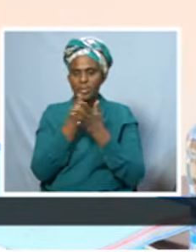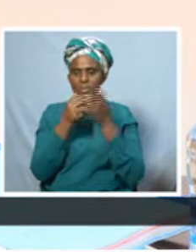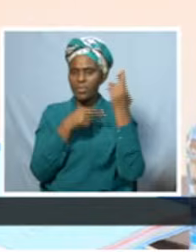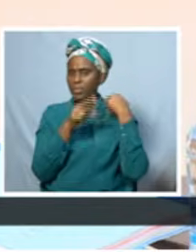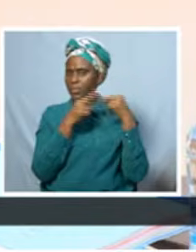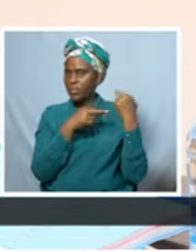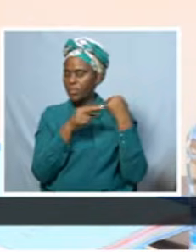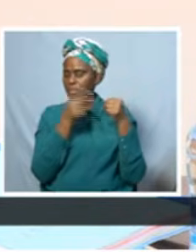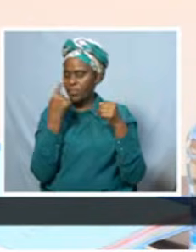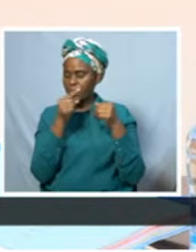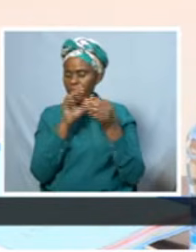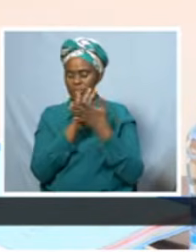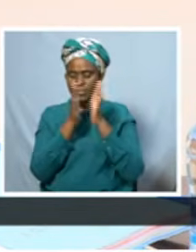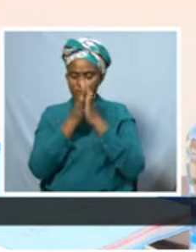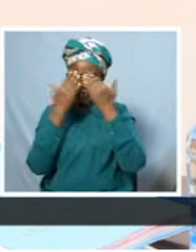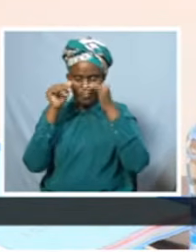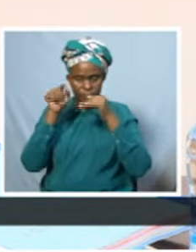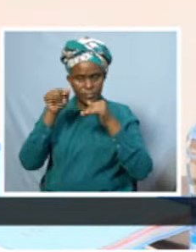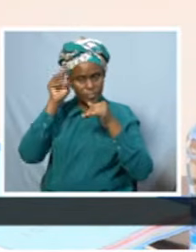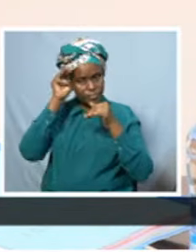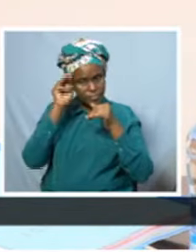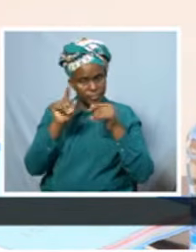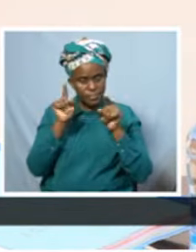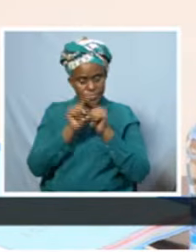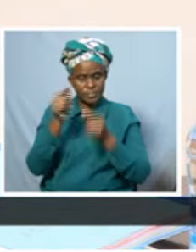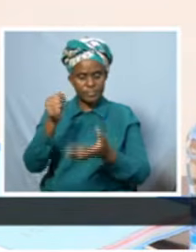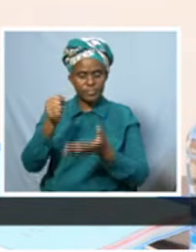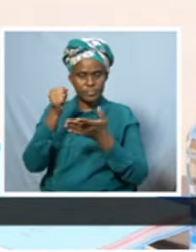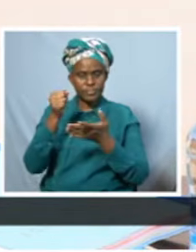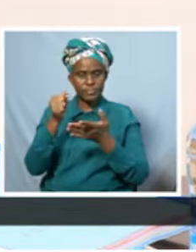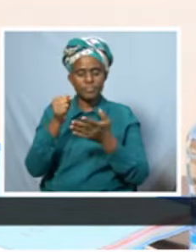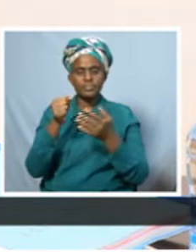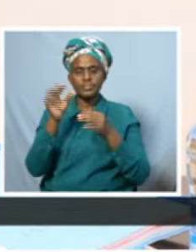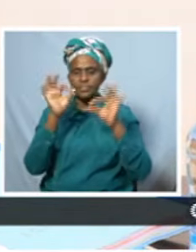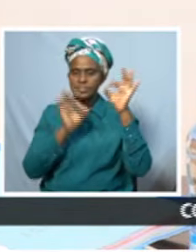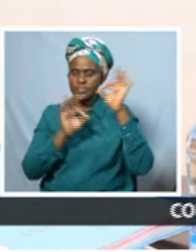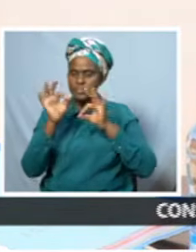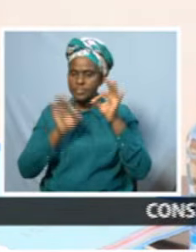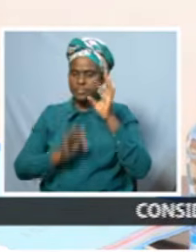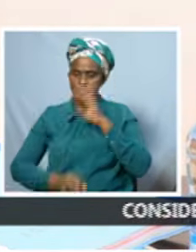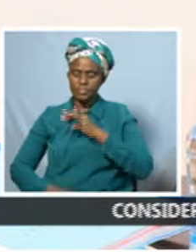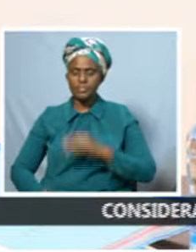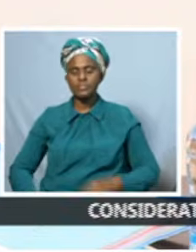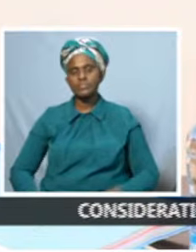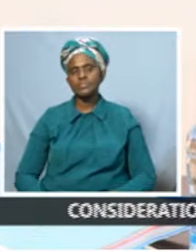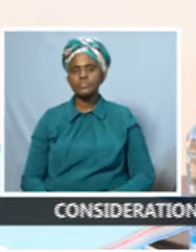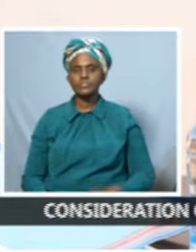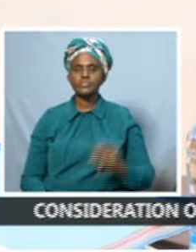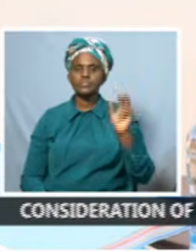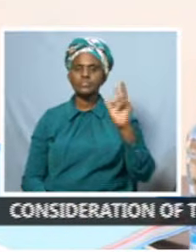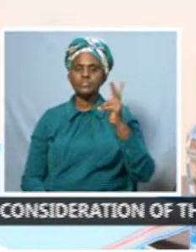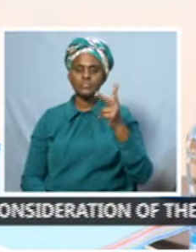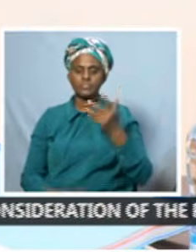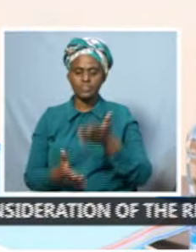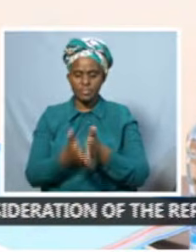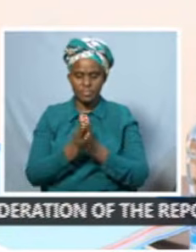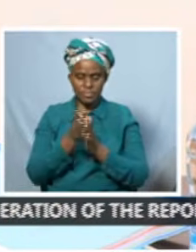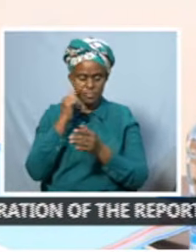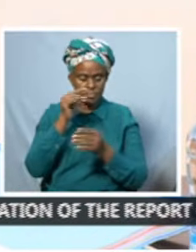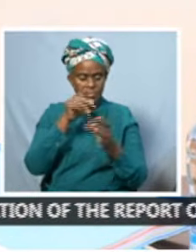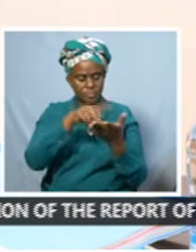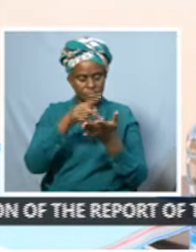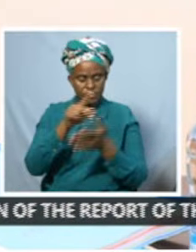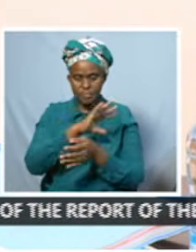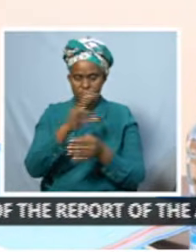reviewed for regularization with the ministry, and the budget is being adjusted. 3. Requests for